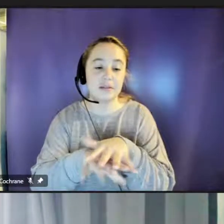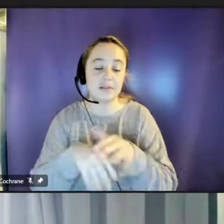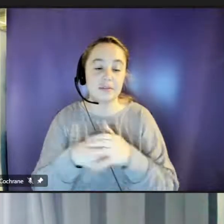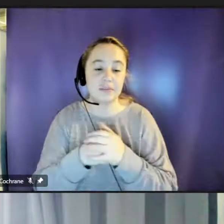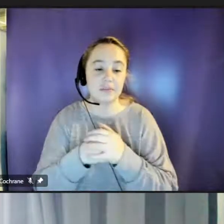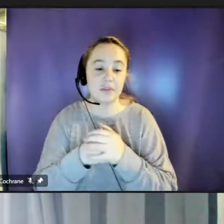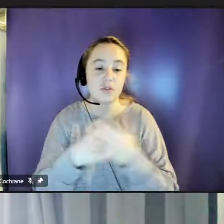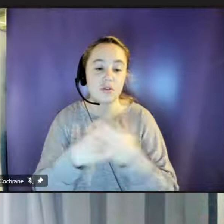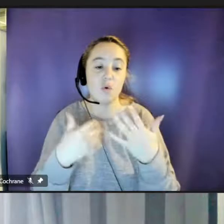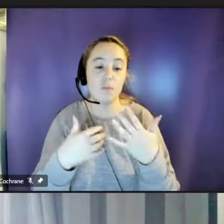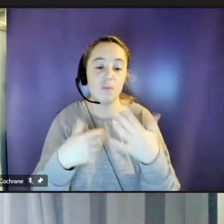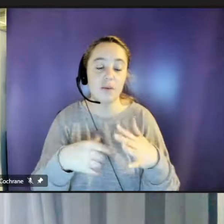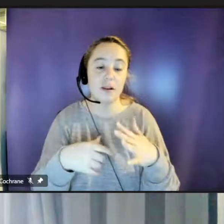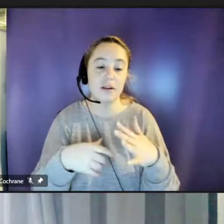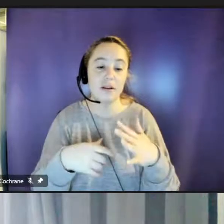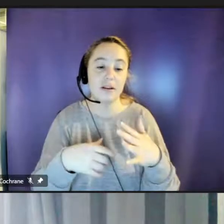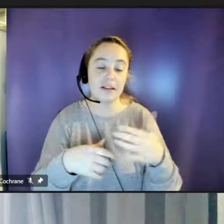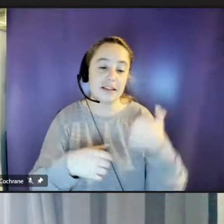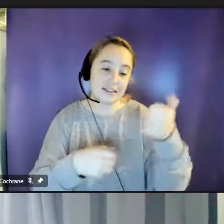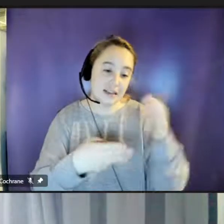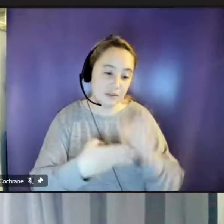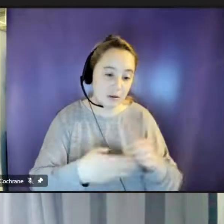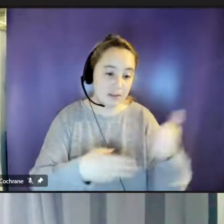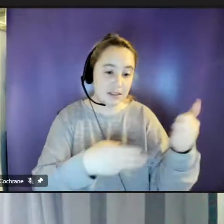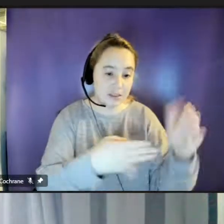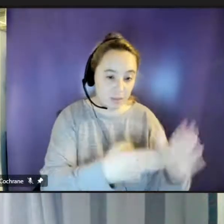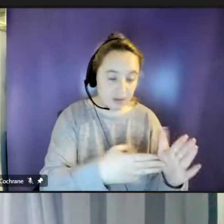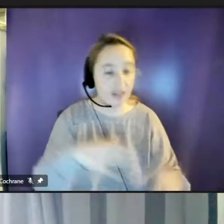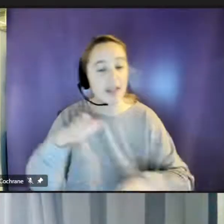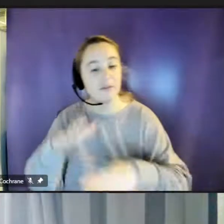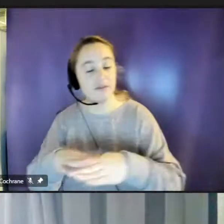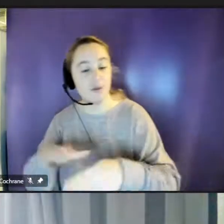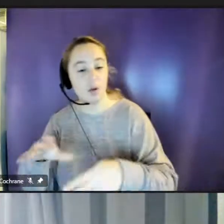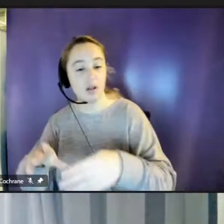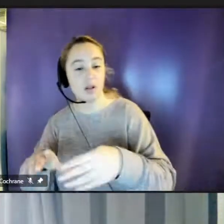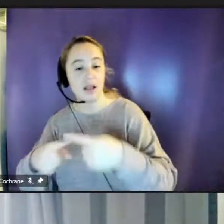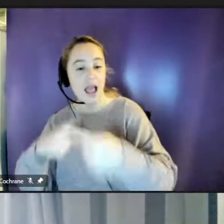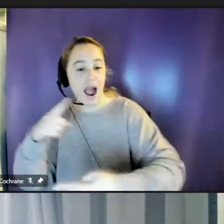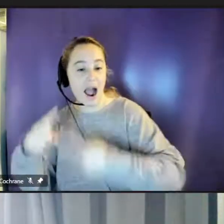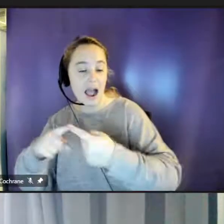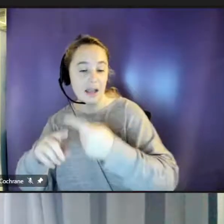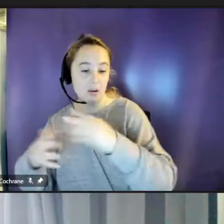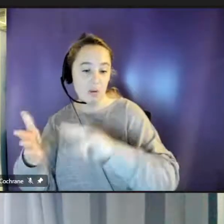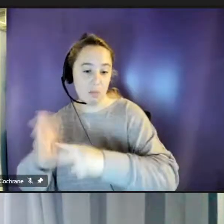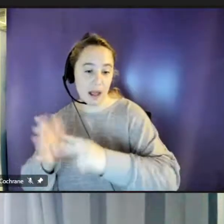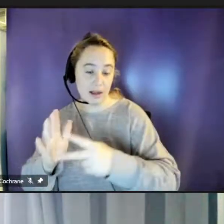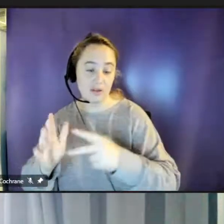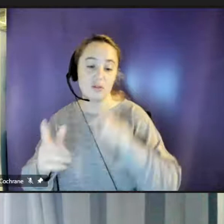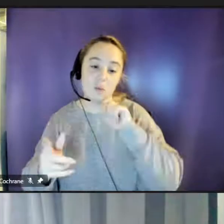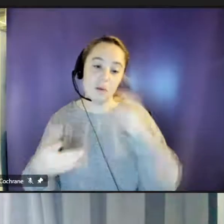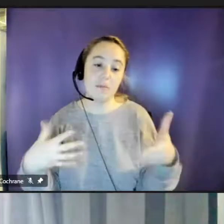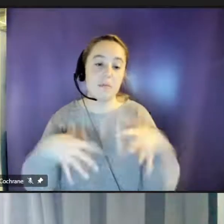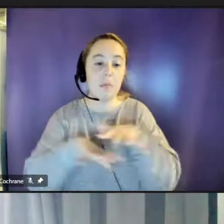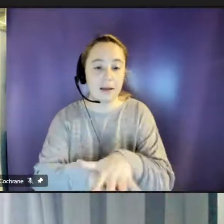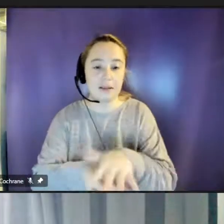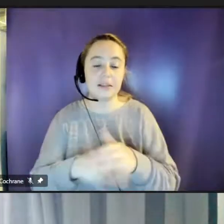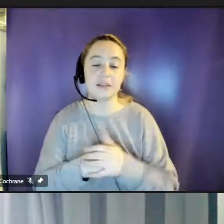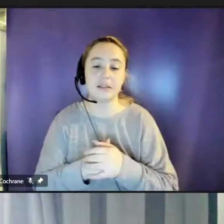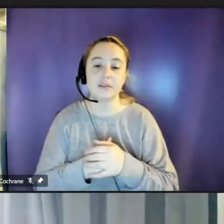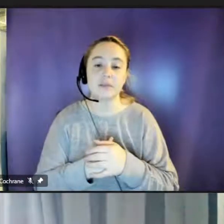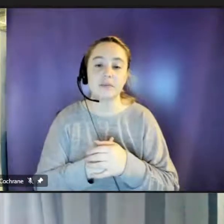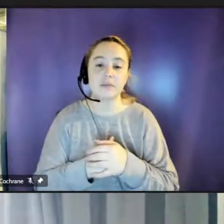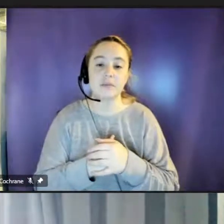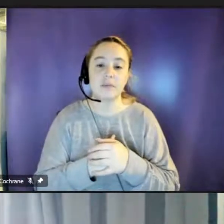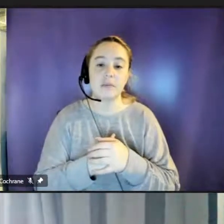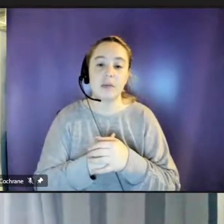which is interim plans and a full annual plan. And I'll explain that just as I'm going through the paper. So in